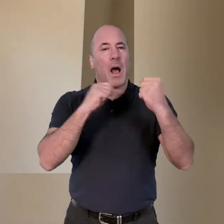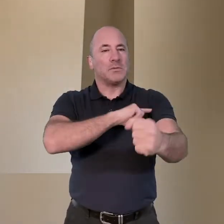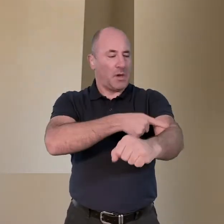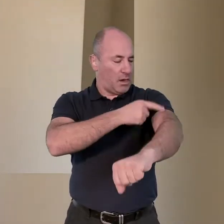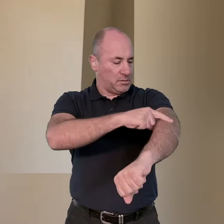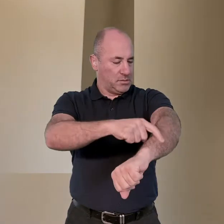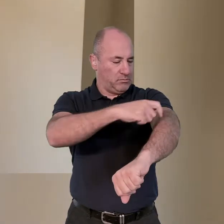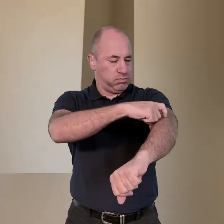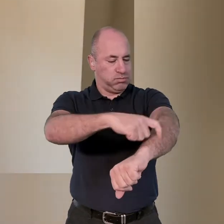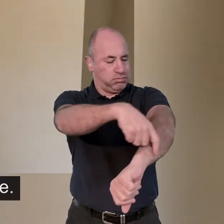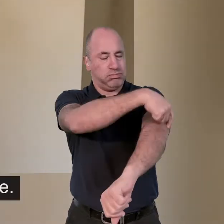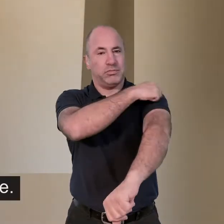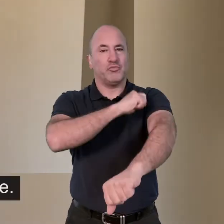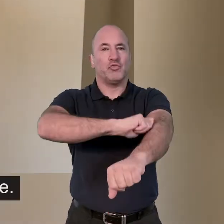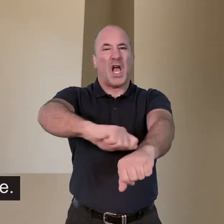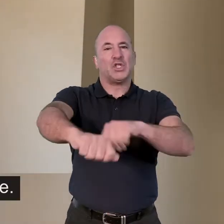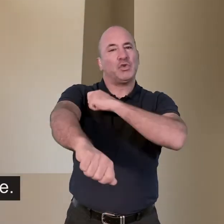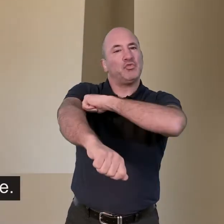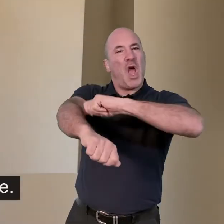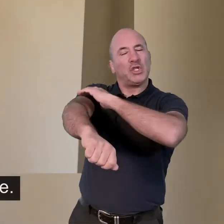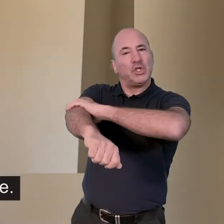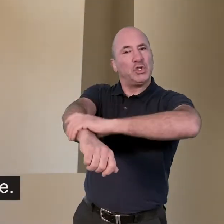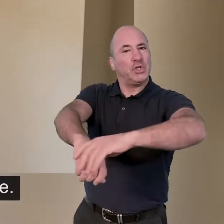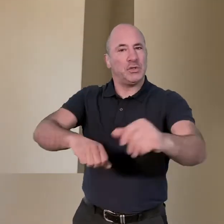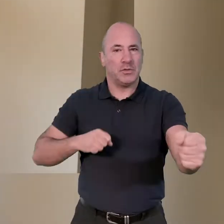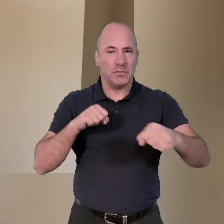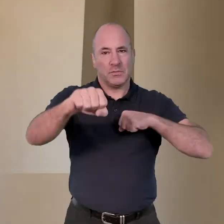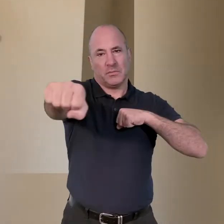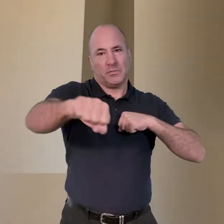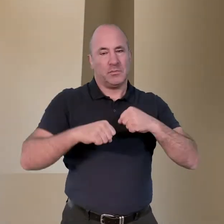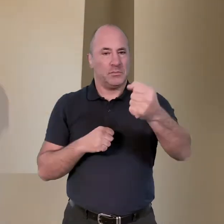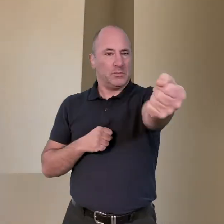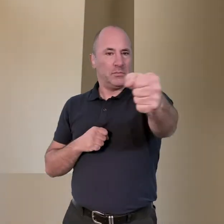the arm and build up those muscles there.